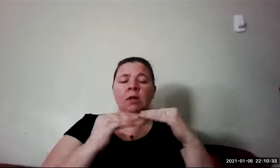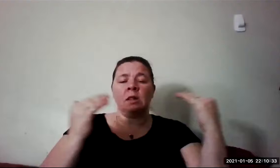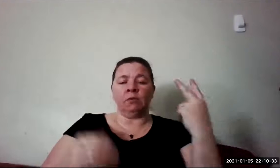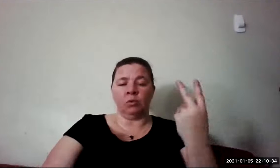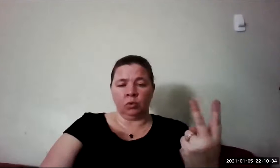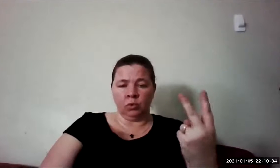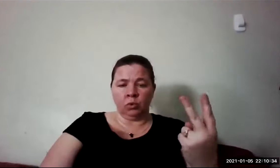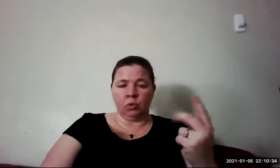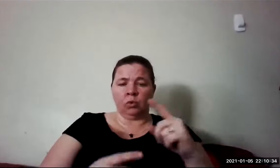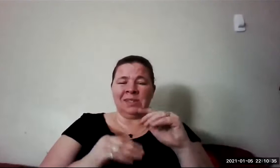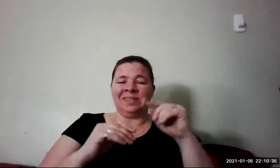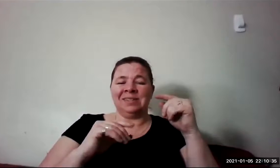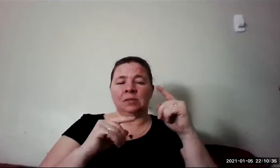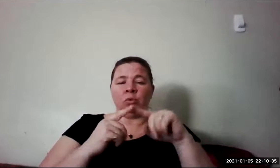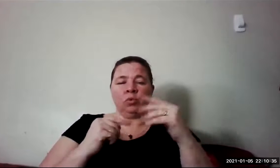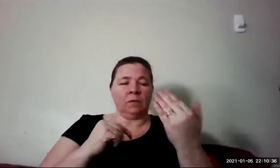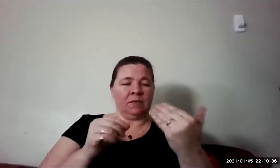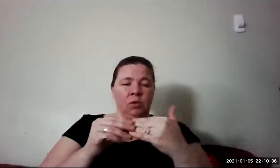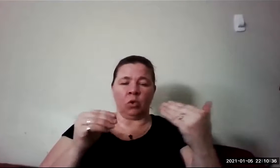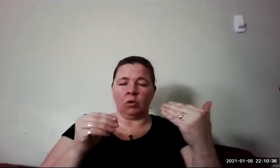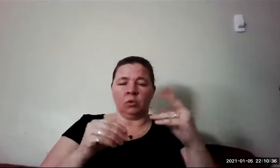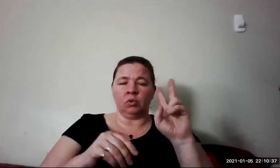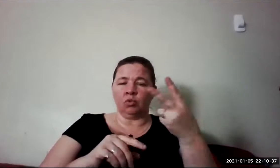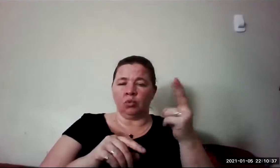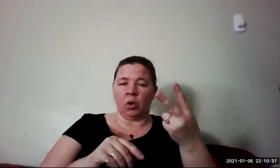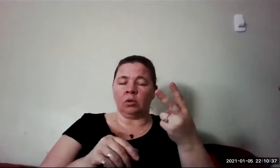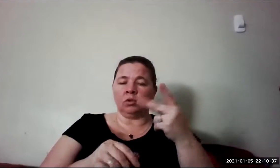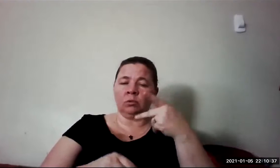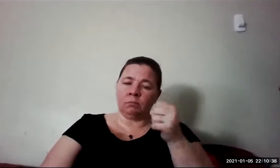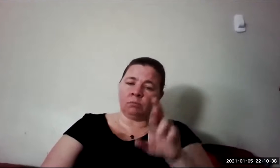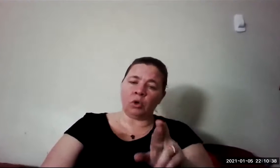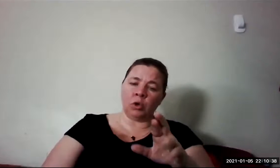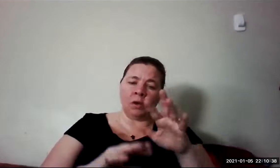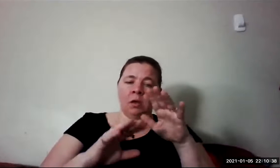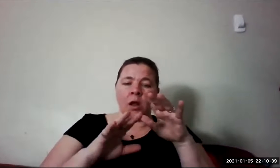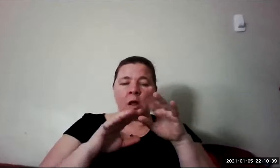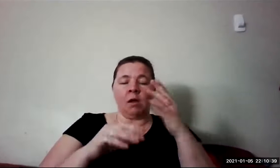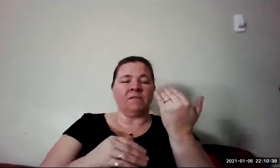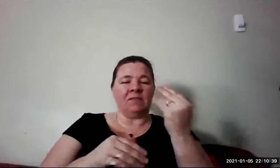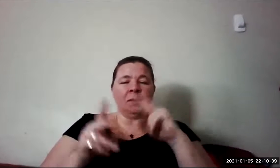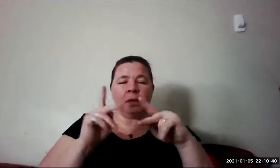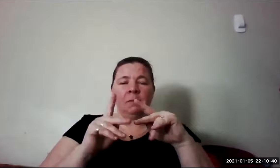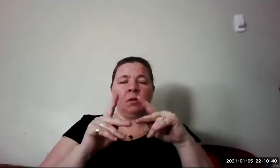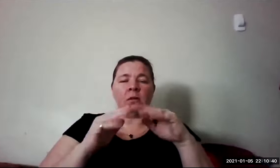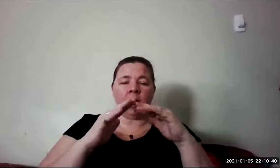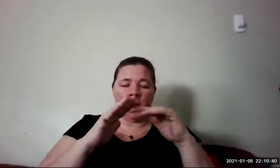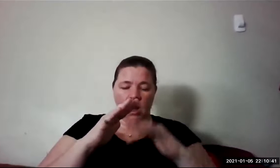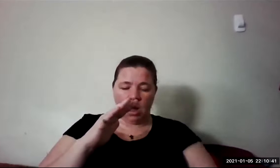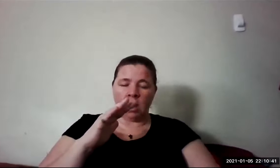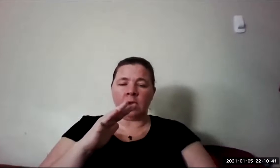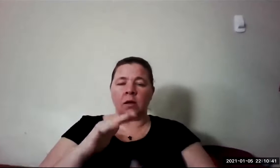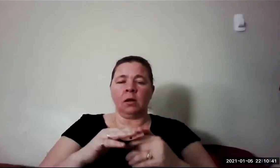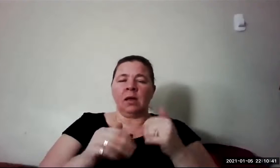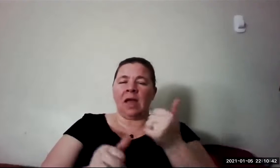to 15, you'll get $2 per person. So anyone you invite and they get people in, you'll also get. So every little